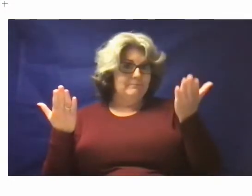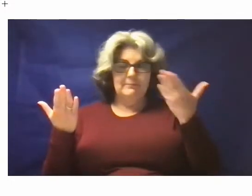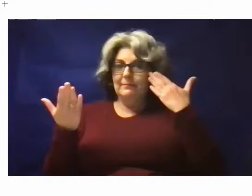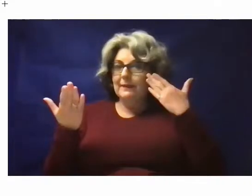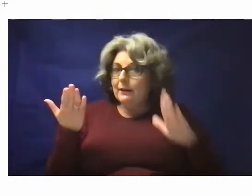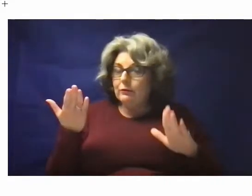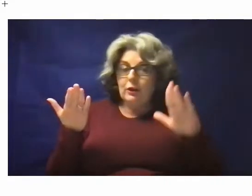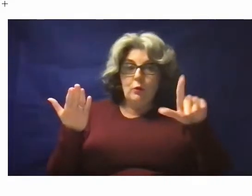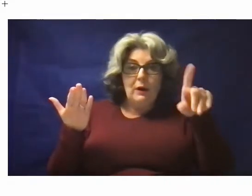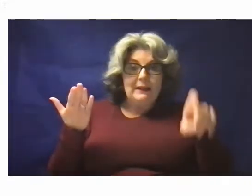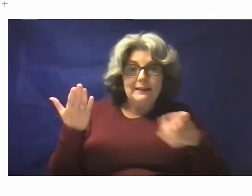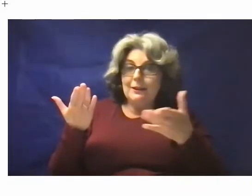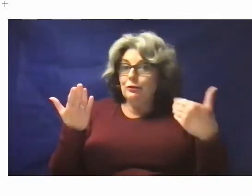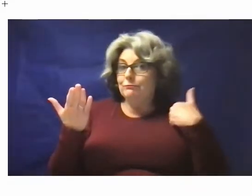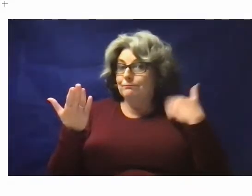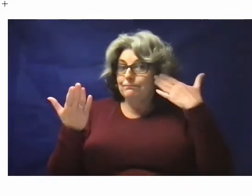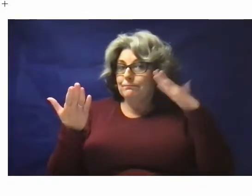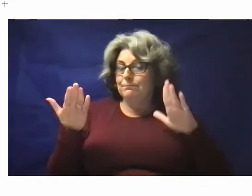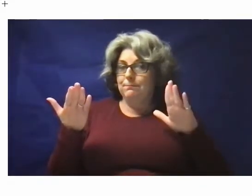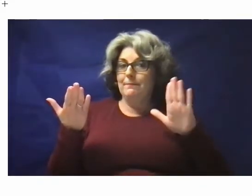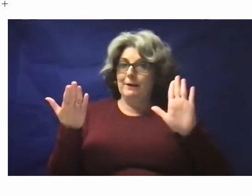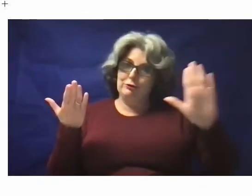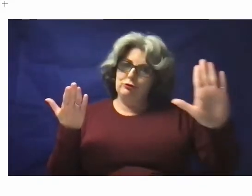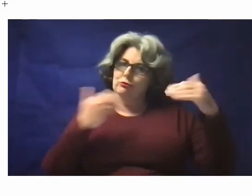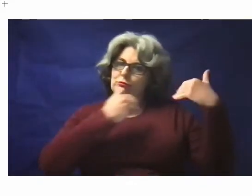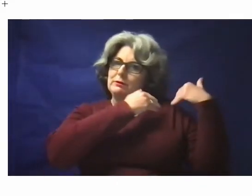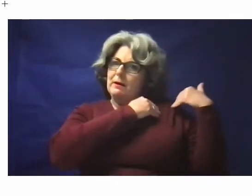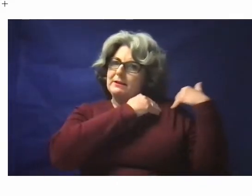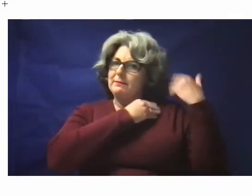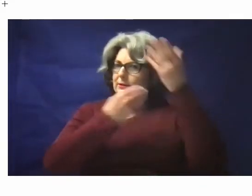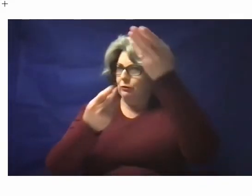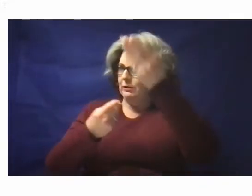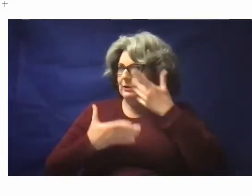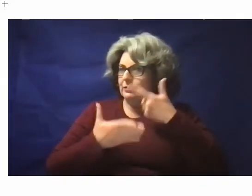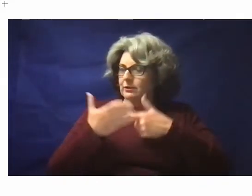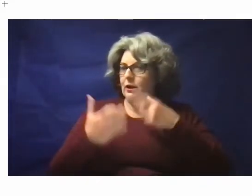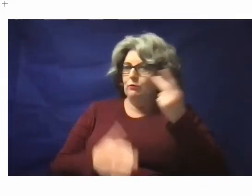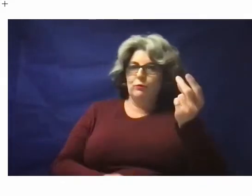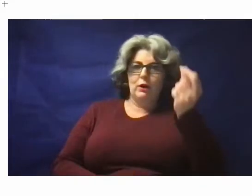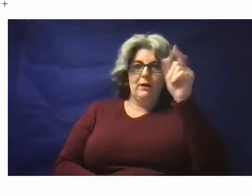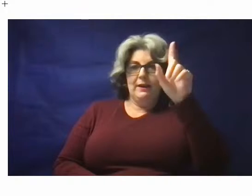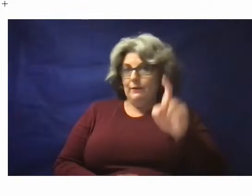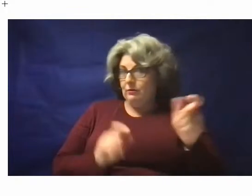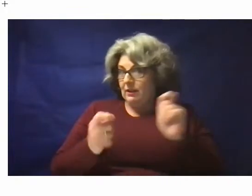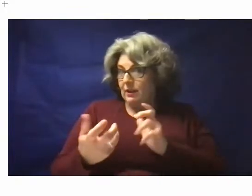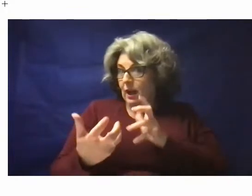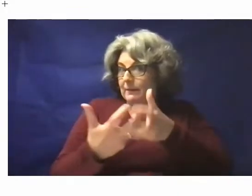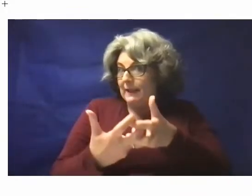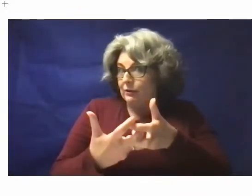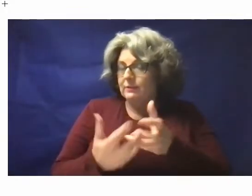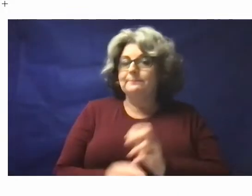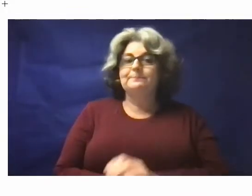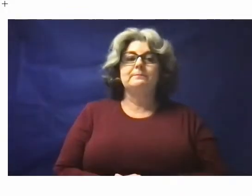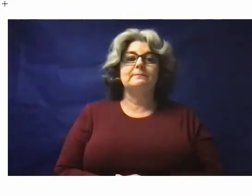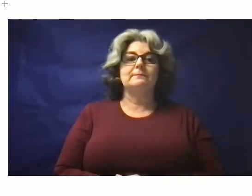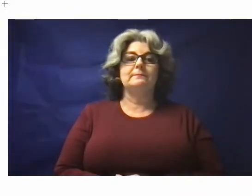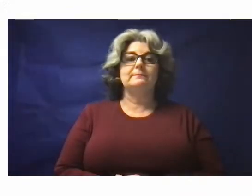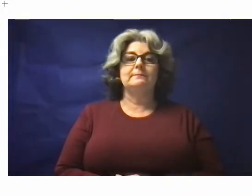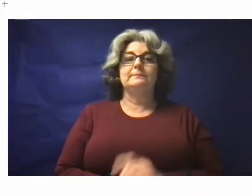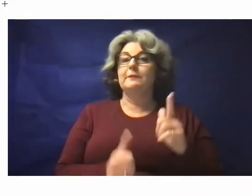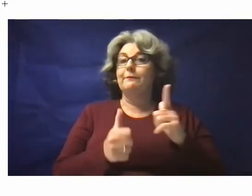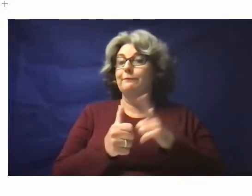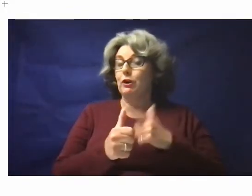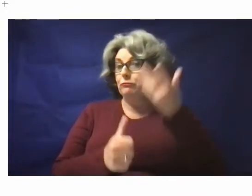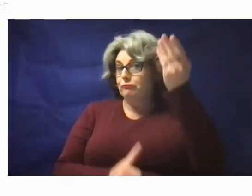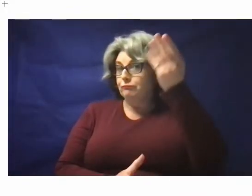needs you have. So it's your role to let us know right away. So how does it look? First, you let us know you need